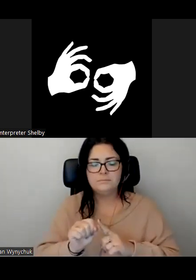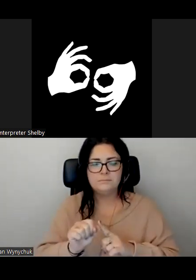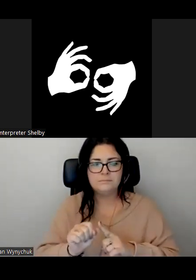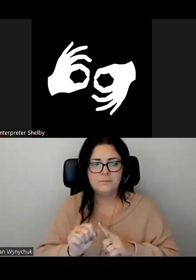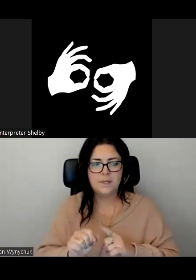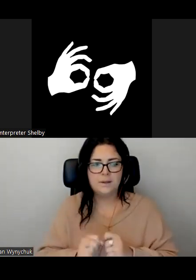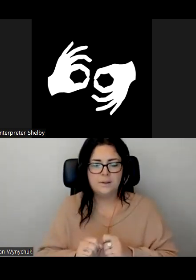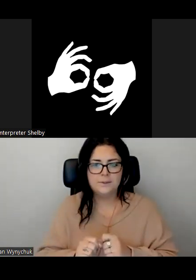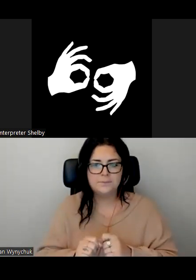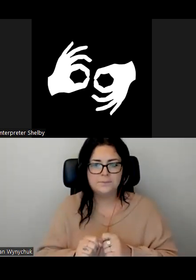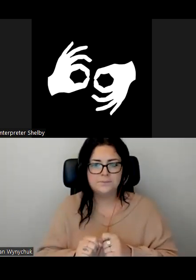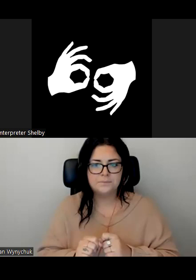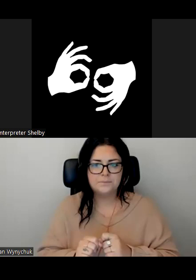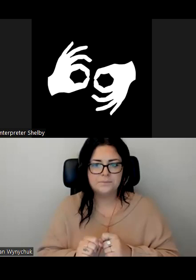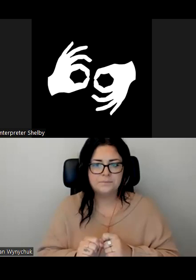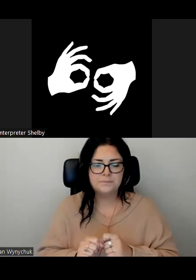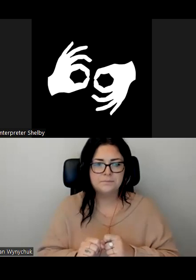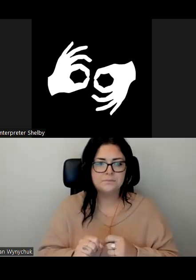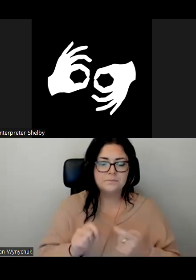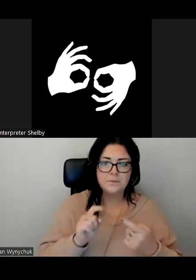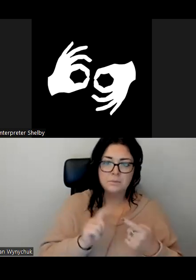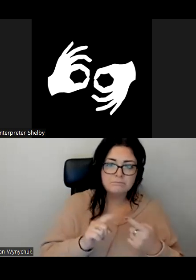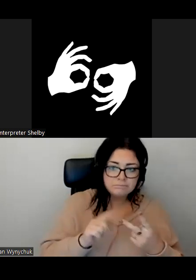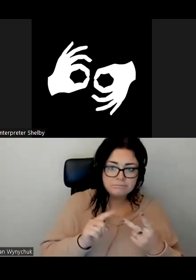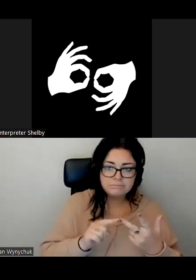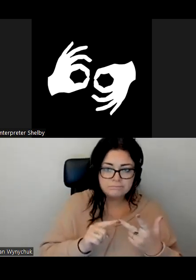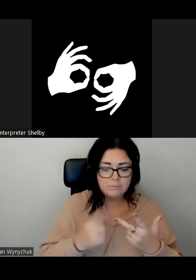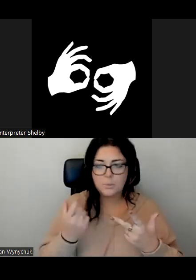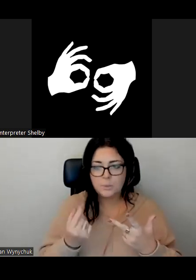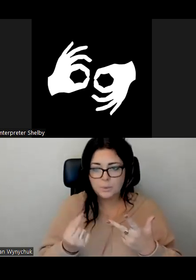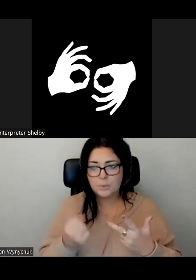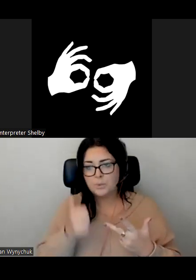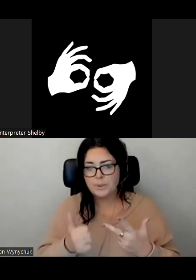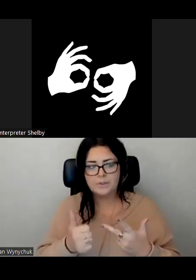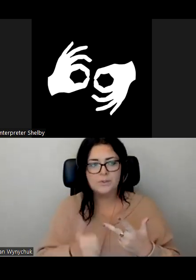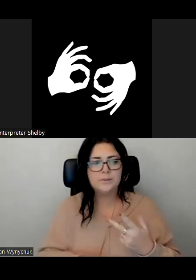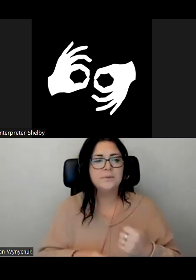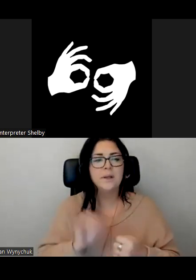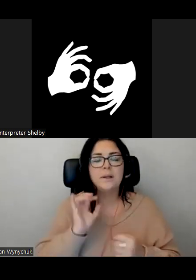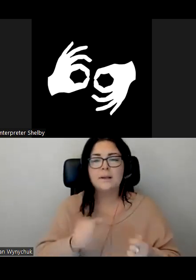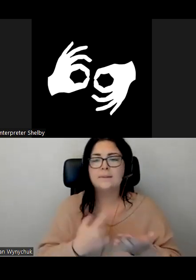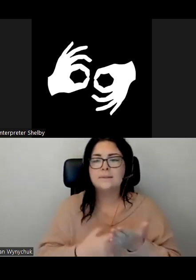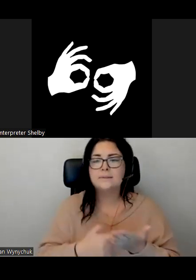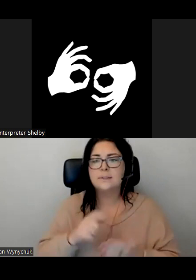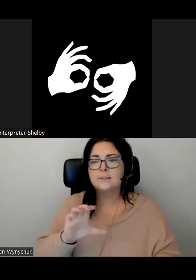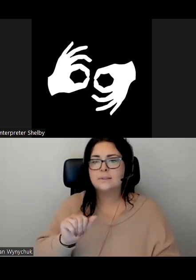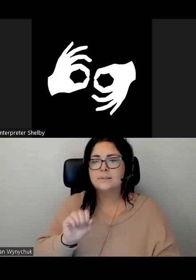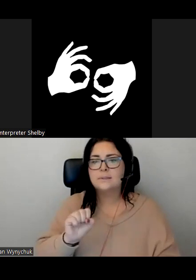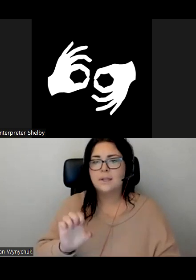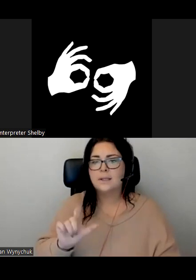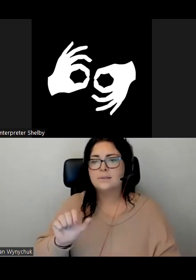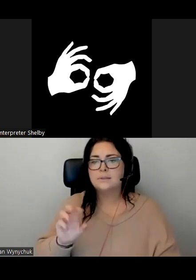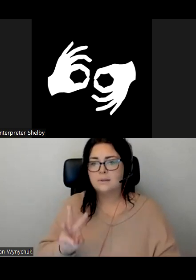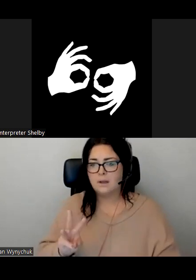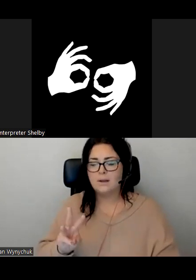So I can give you, you have option A, B, C, or D. I can also discuss case law and what that case